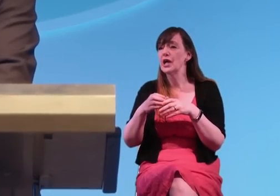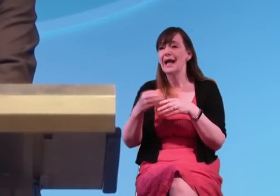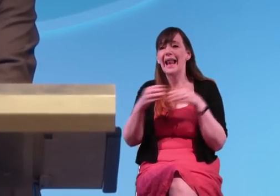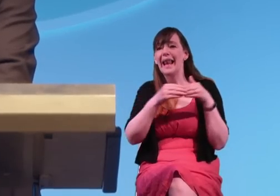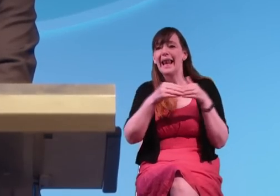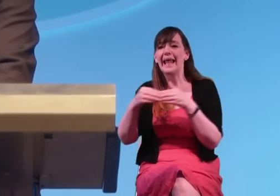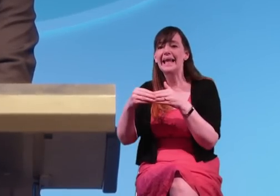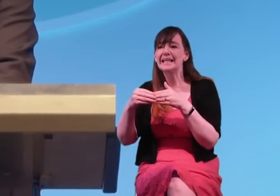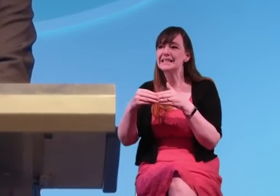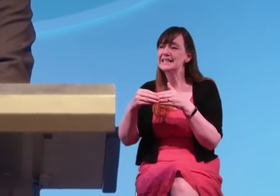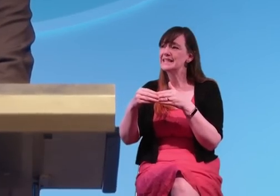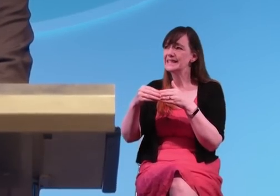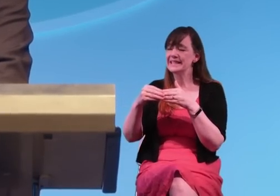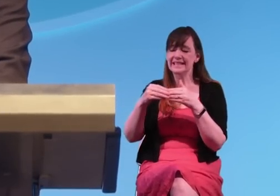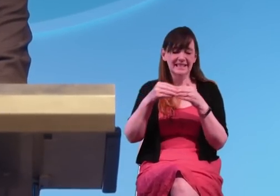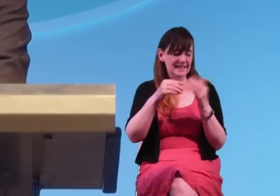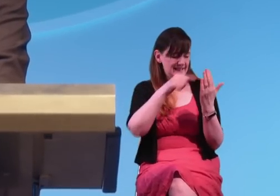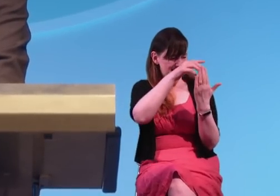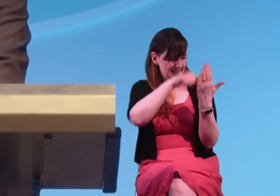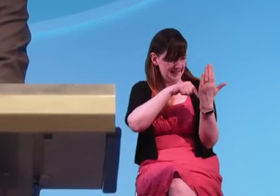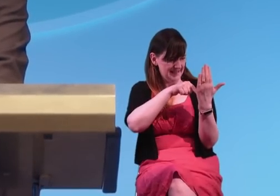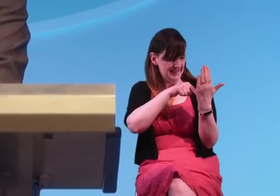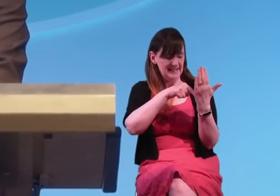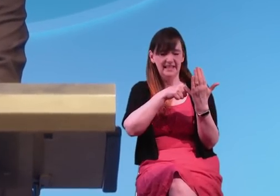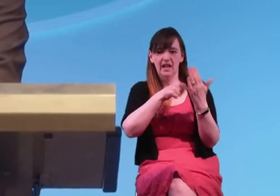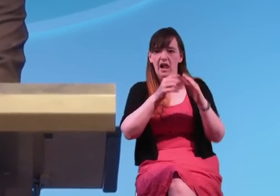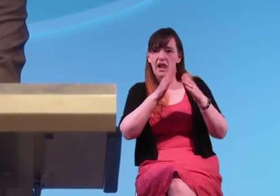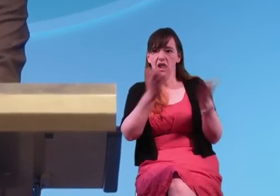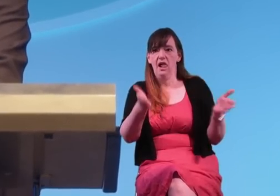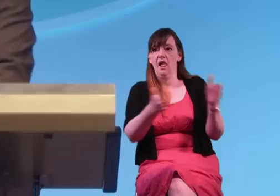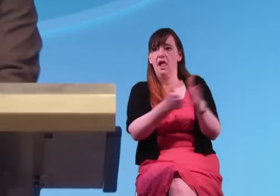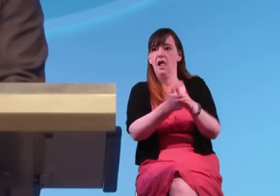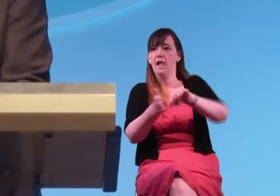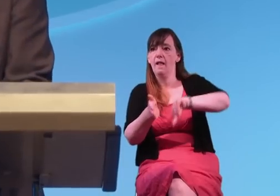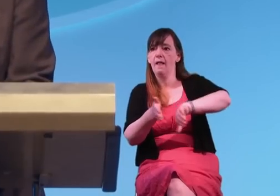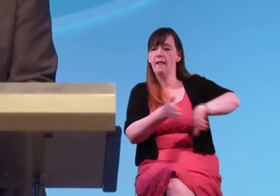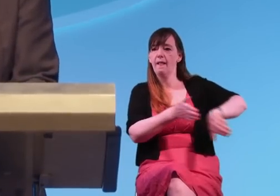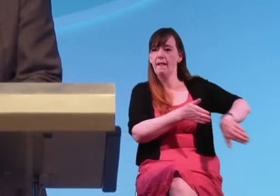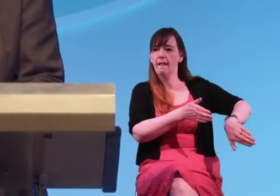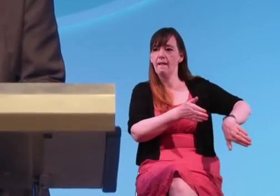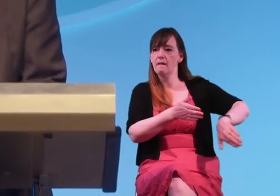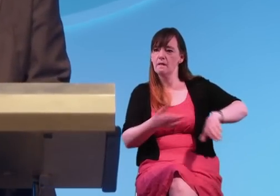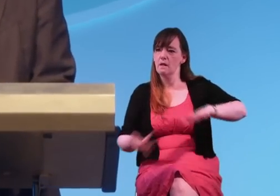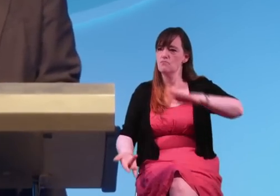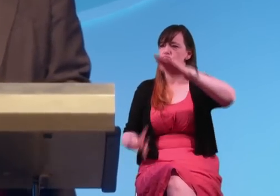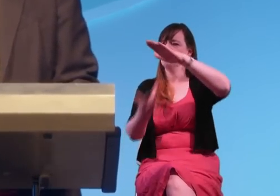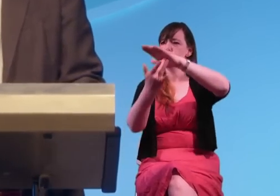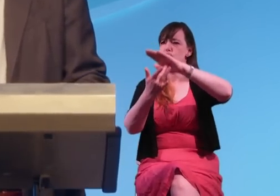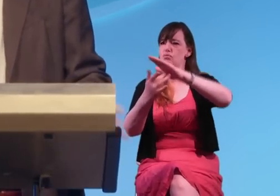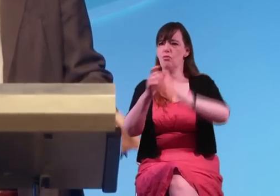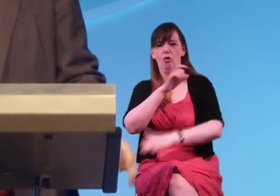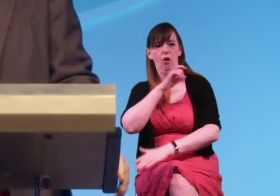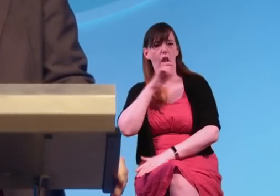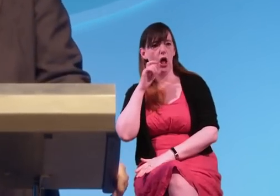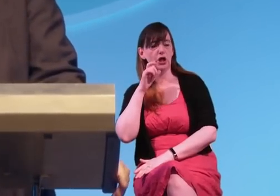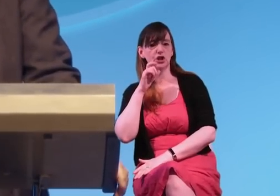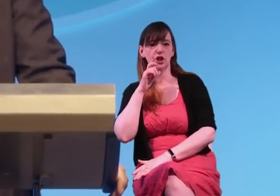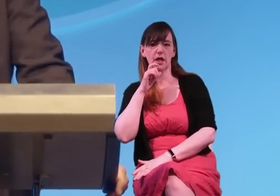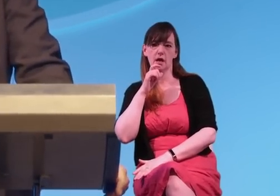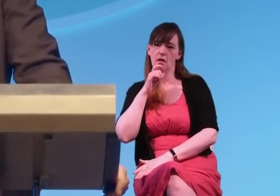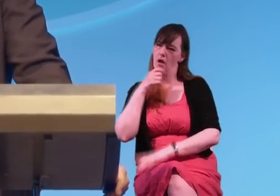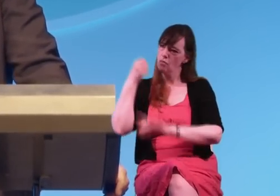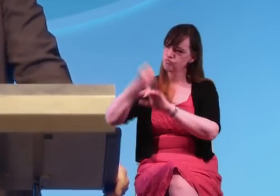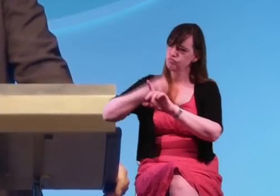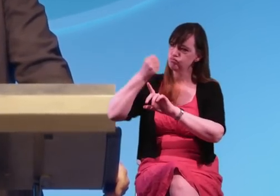message? Prominent clergy apparently more concerned about important things, but not the most